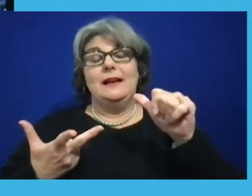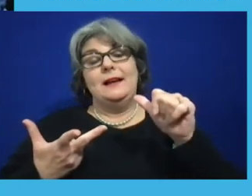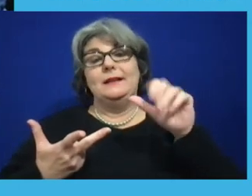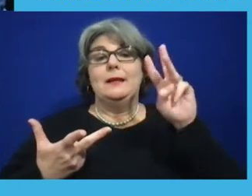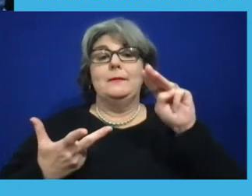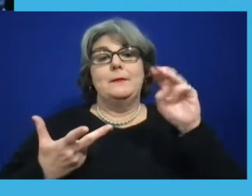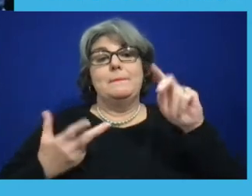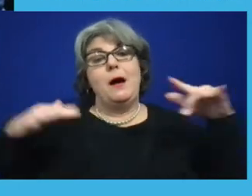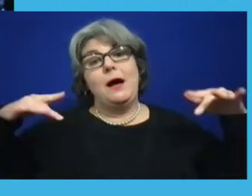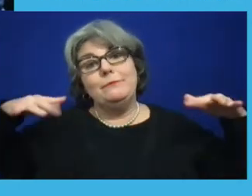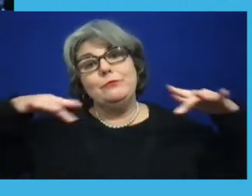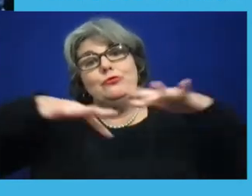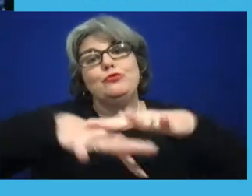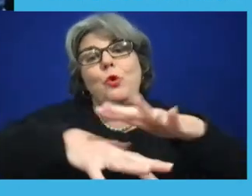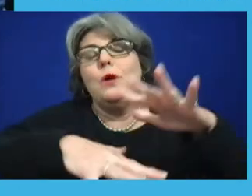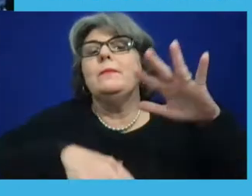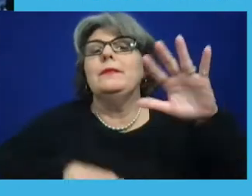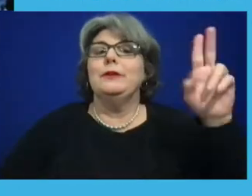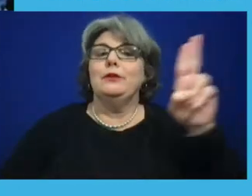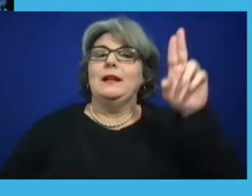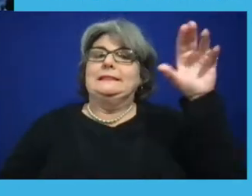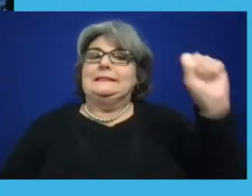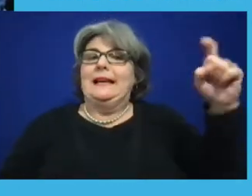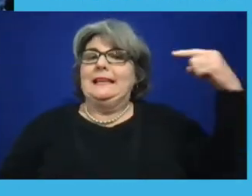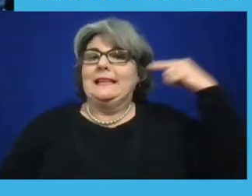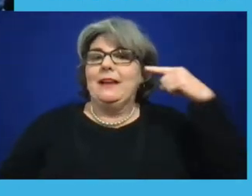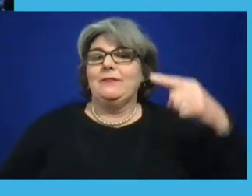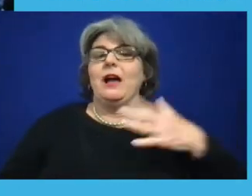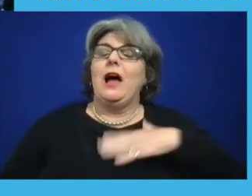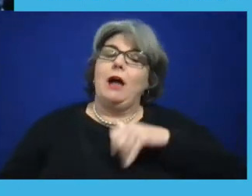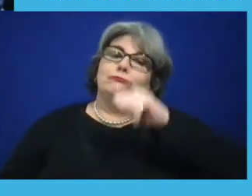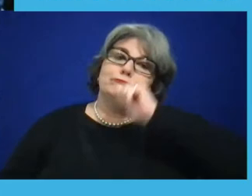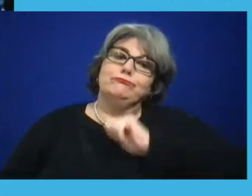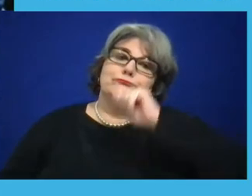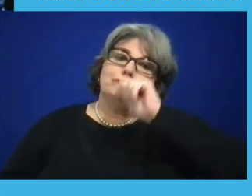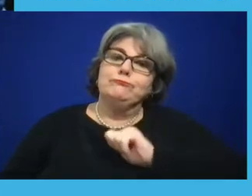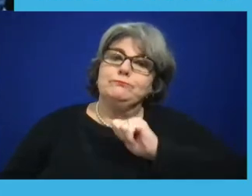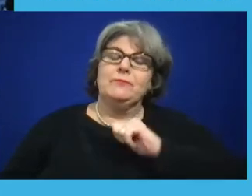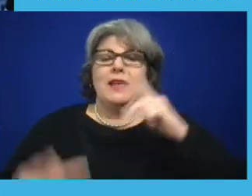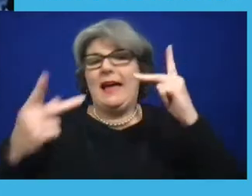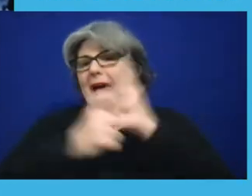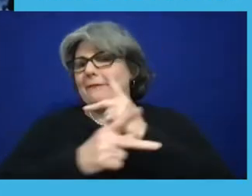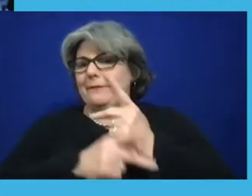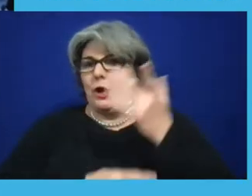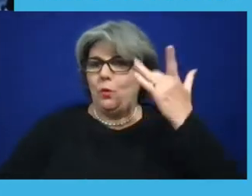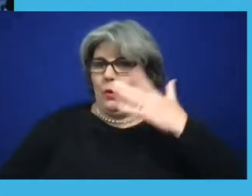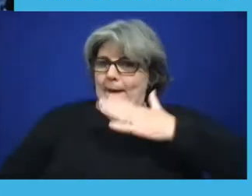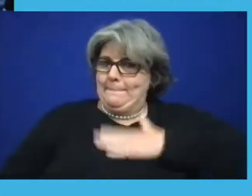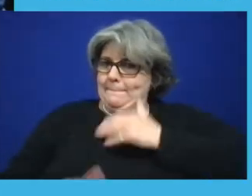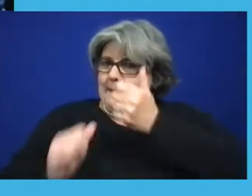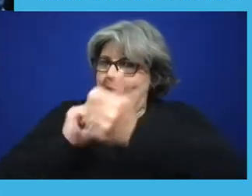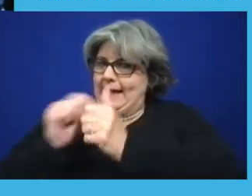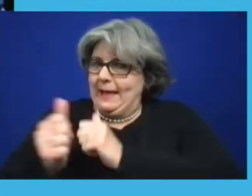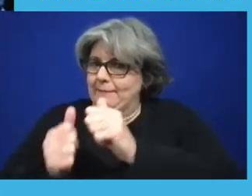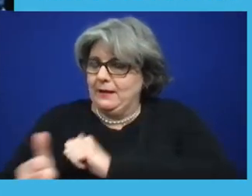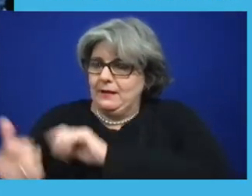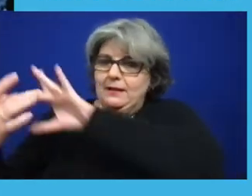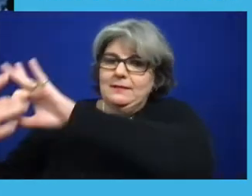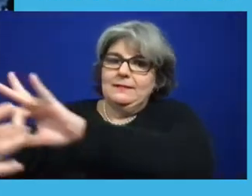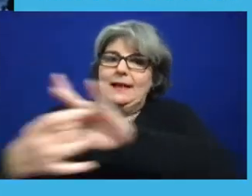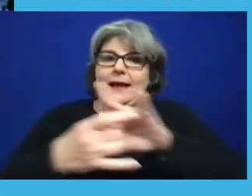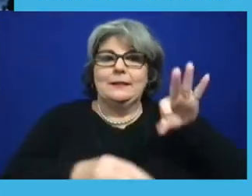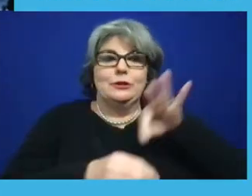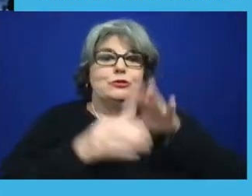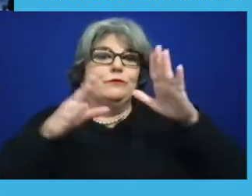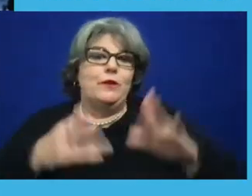votes from being counted. I didn't incite a mob to storm the Capitol. I took my lumps.